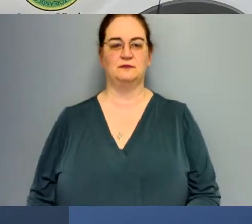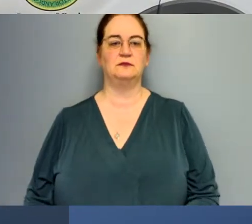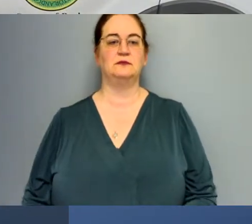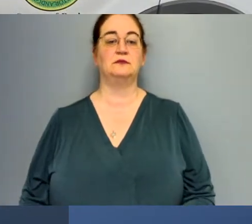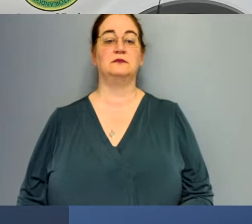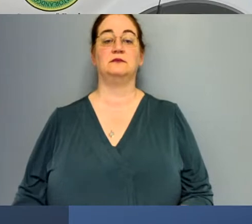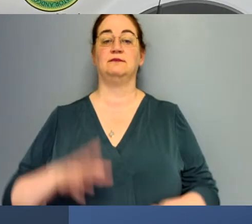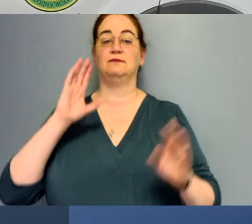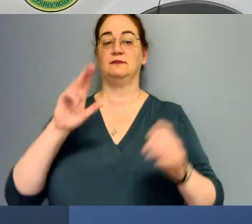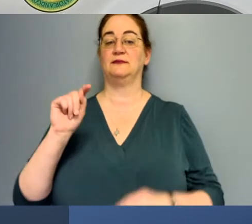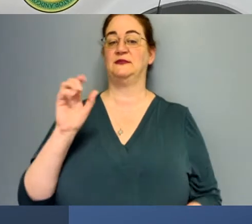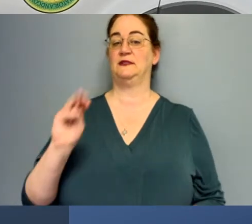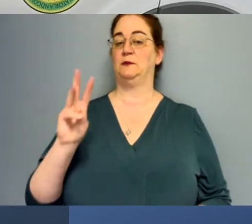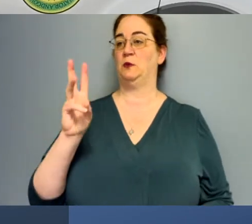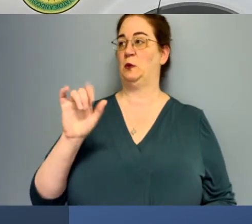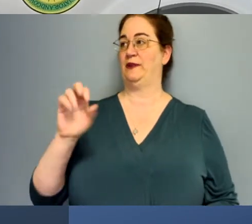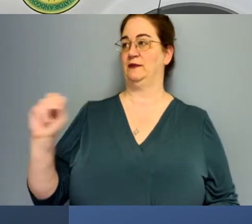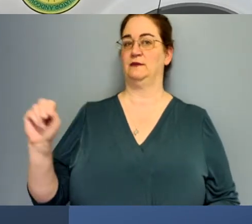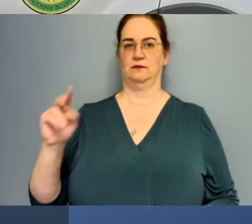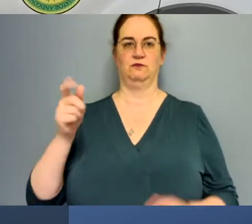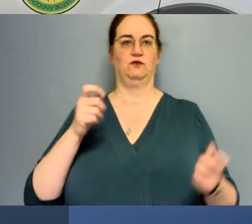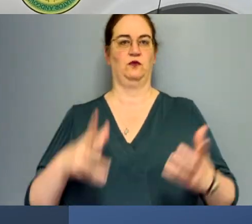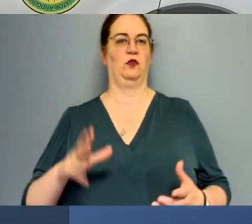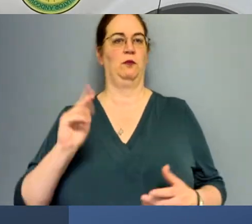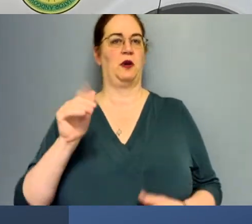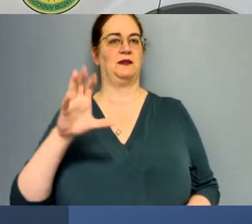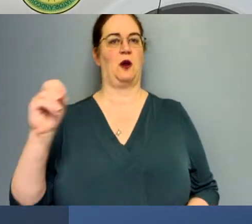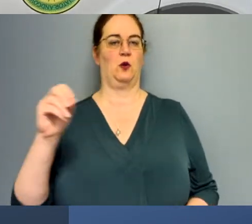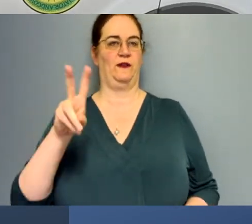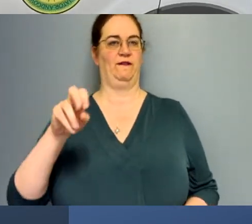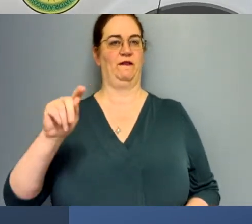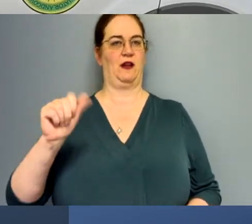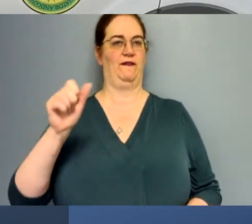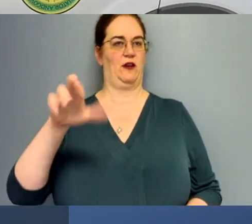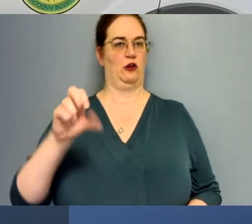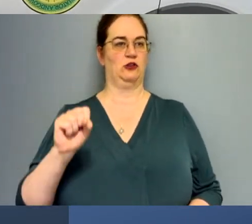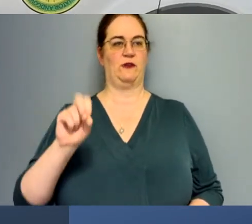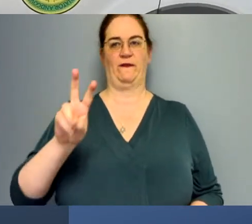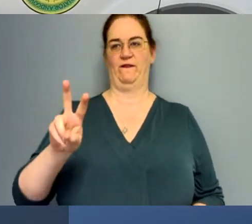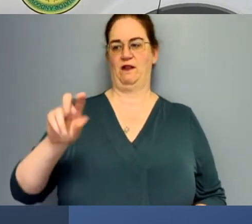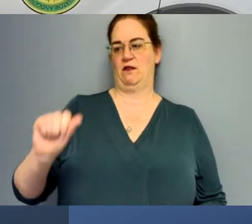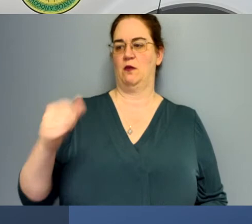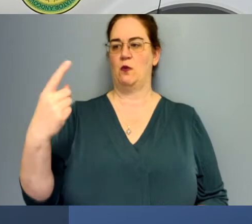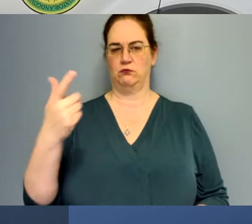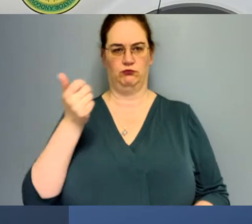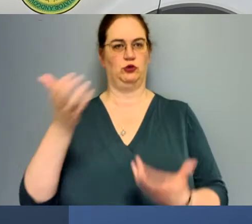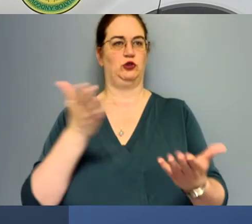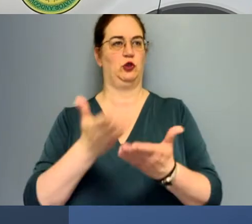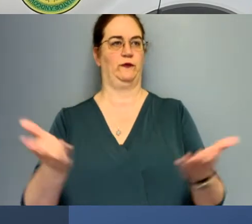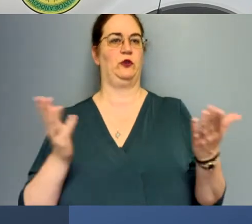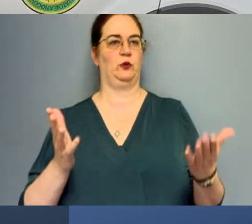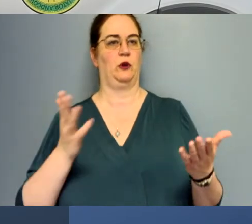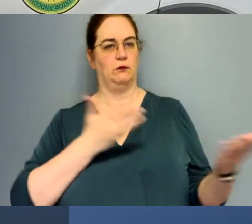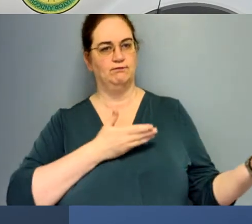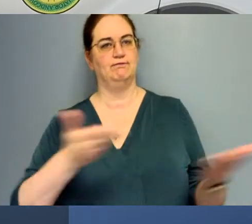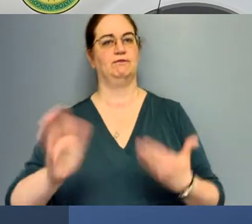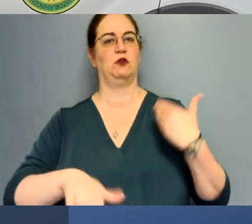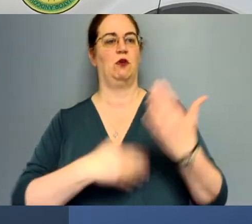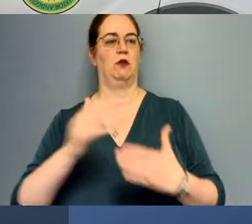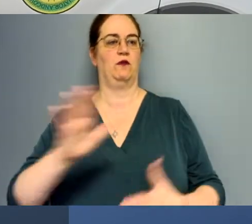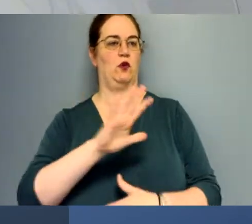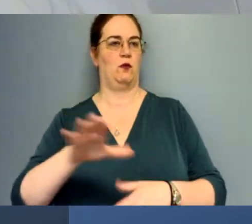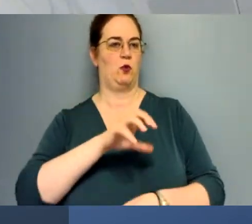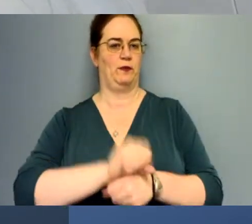My name's Tim Wynn, Director of Bucks County Veterans Affairs, and I'm here with VA1, ready to serve you and get you to all your